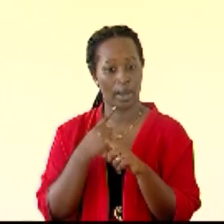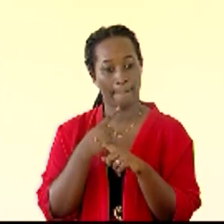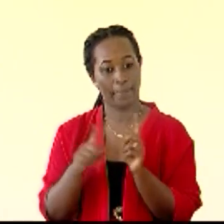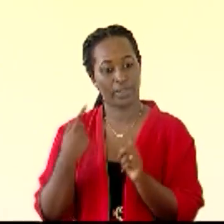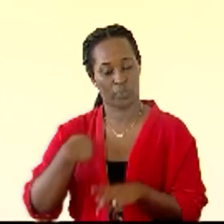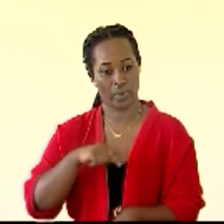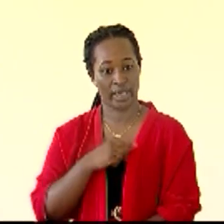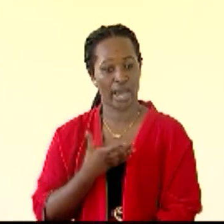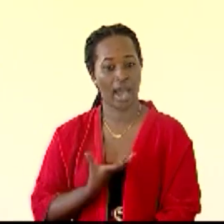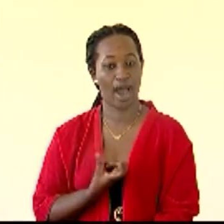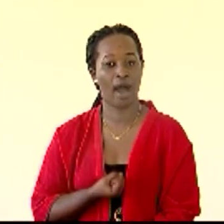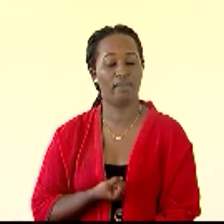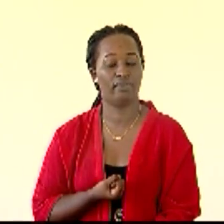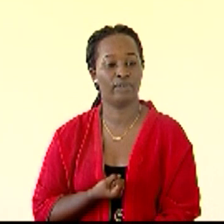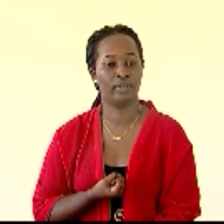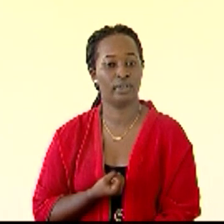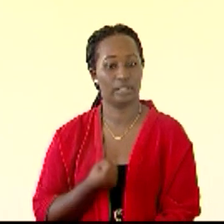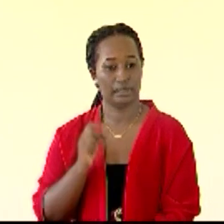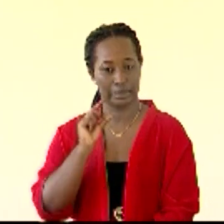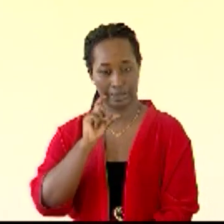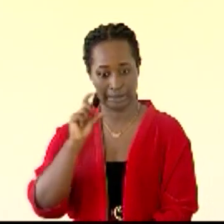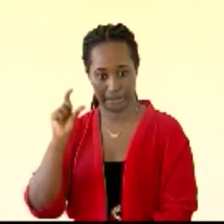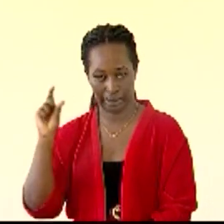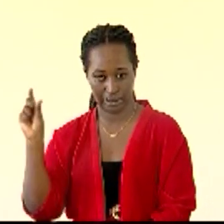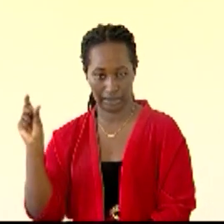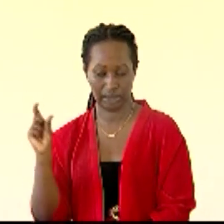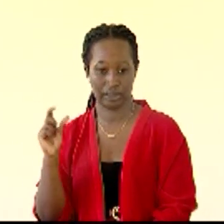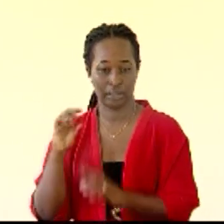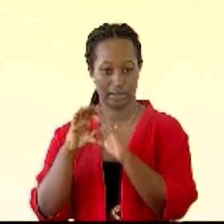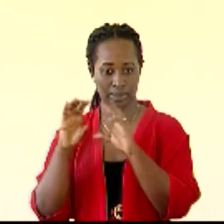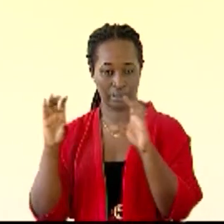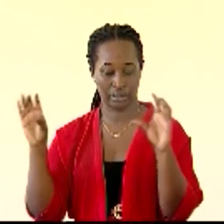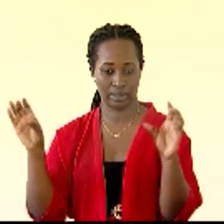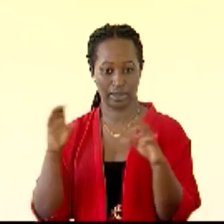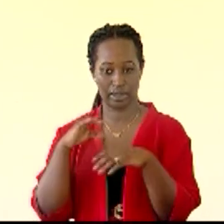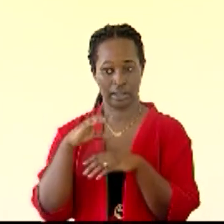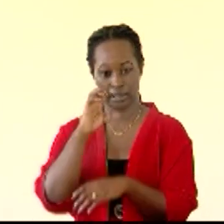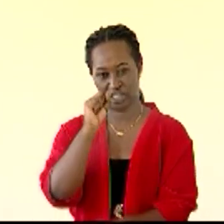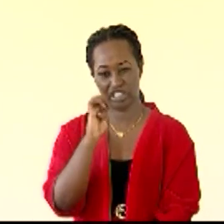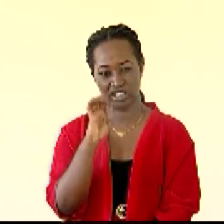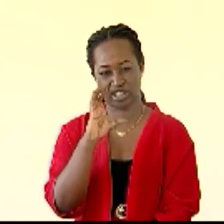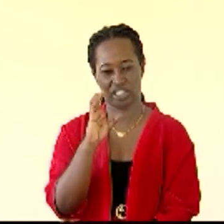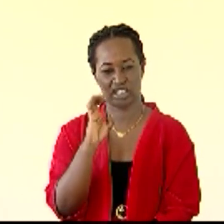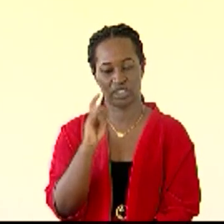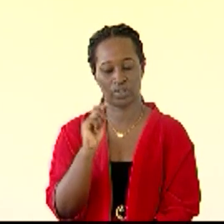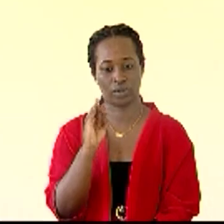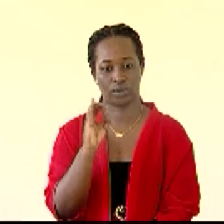have the bilayer, a section of the membranes within the